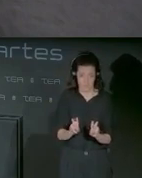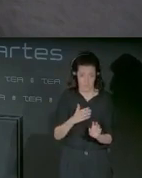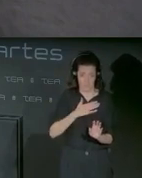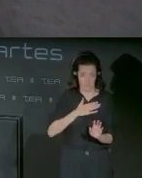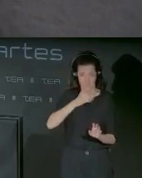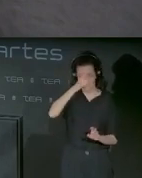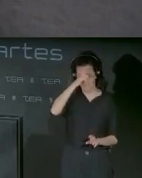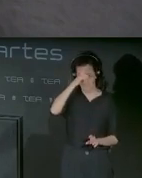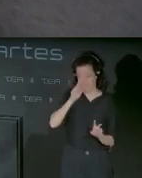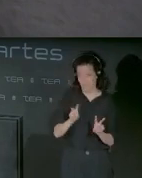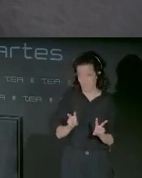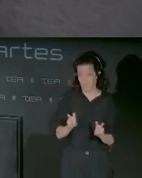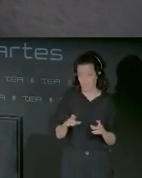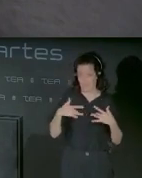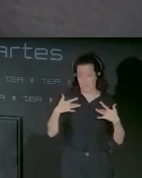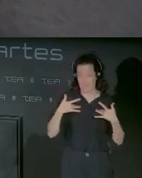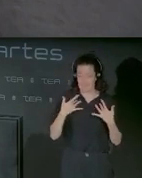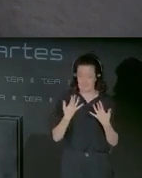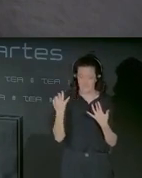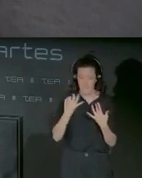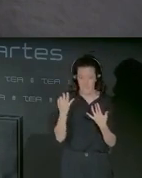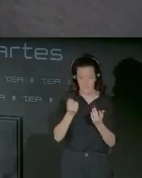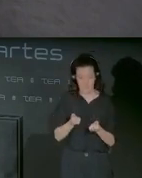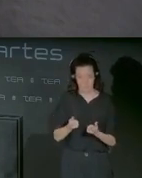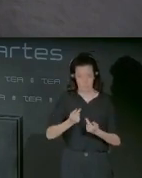other industries that are there for years and years and years.